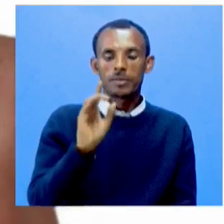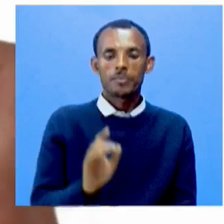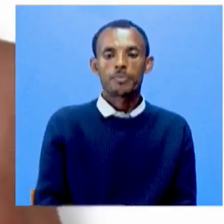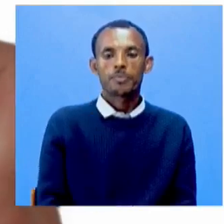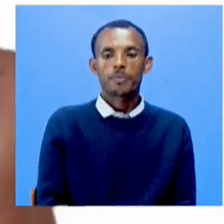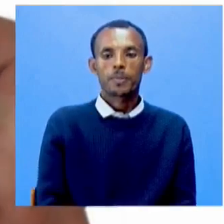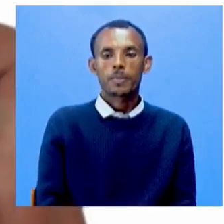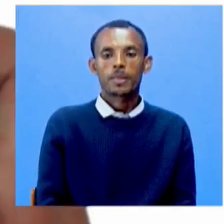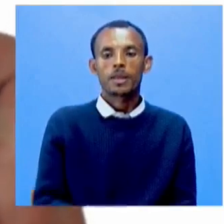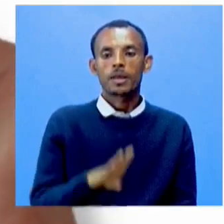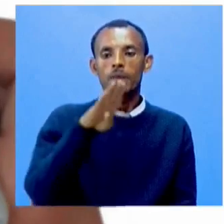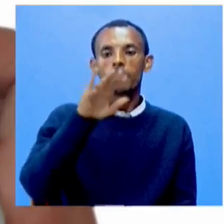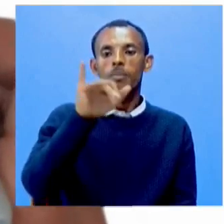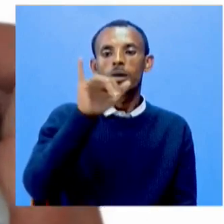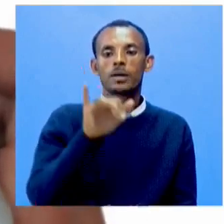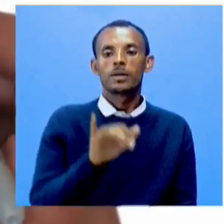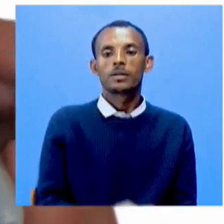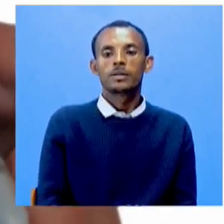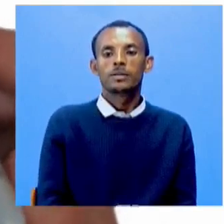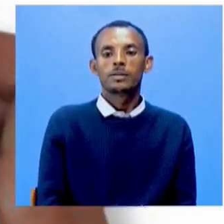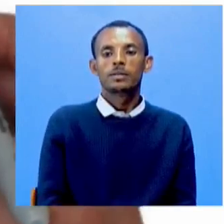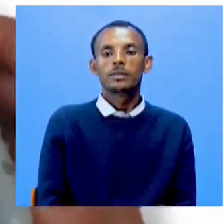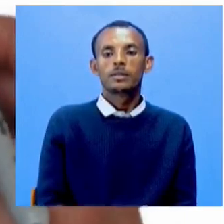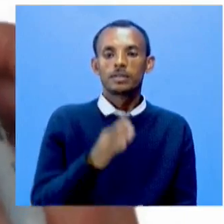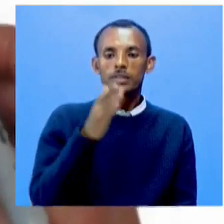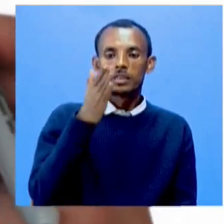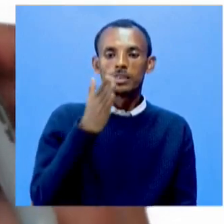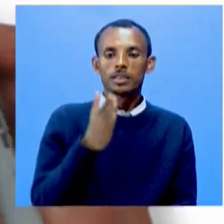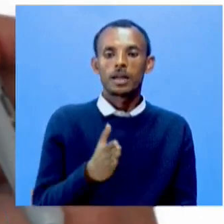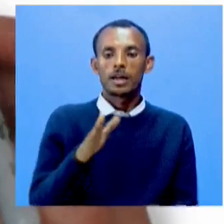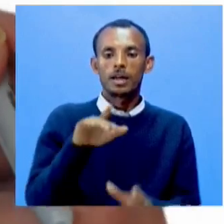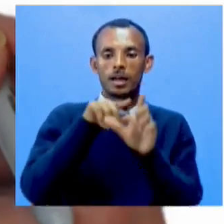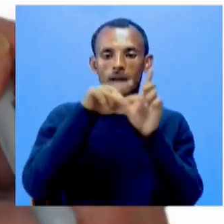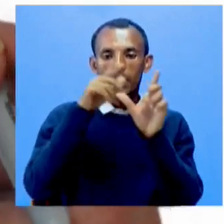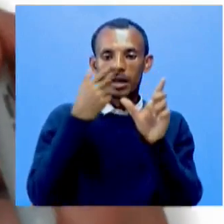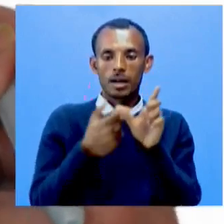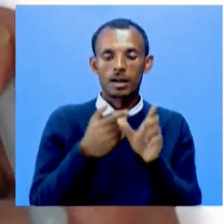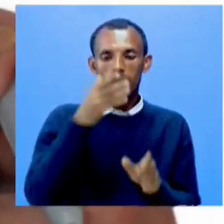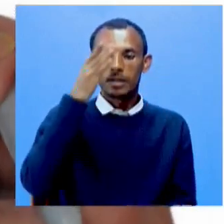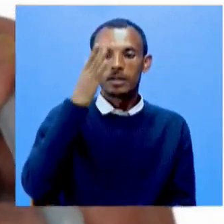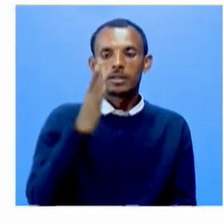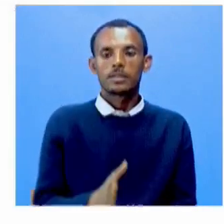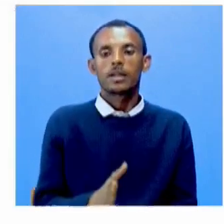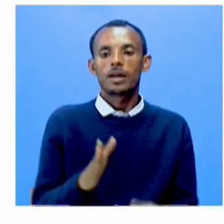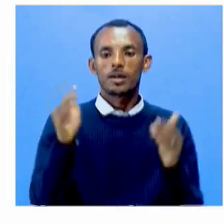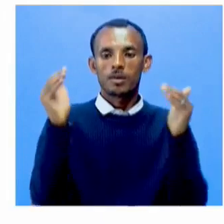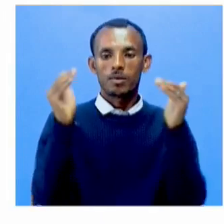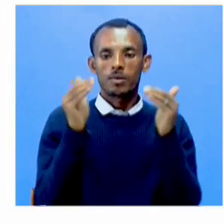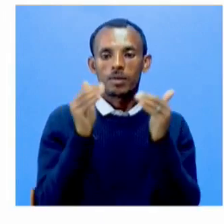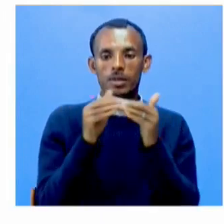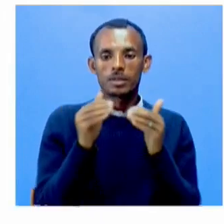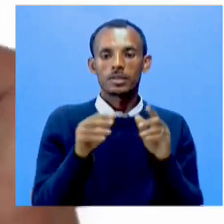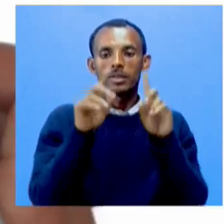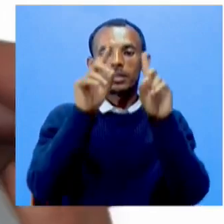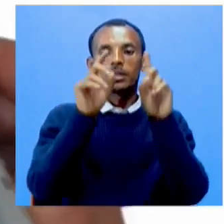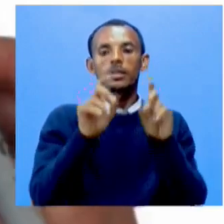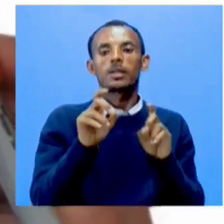ACD by side angle side congruency test.